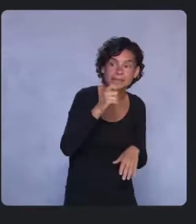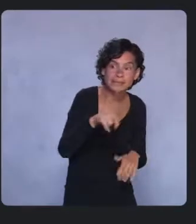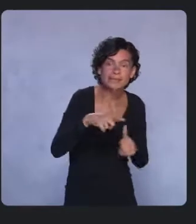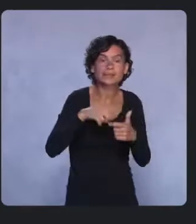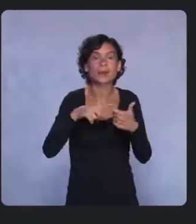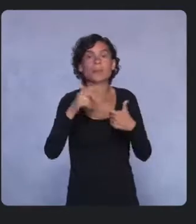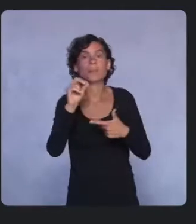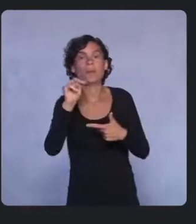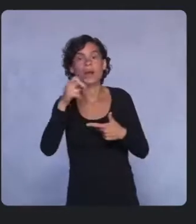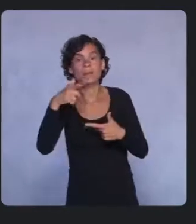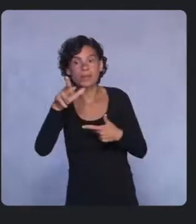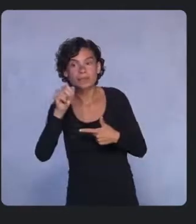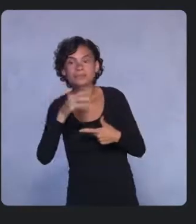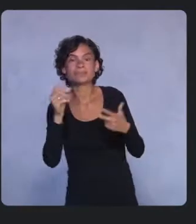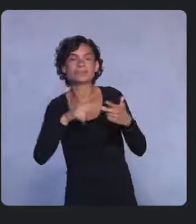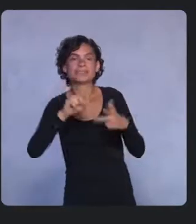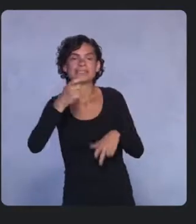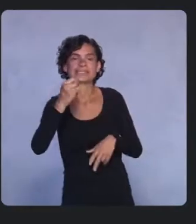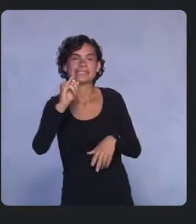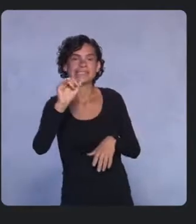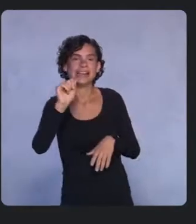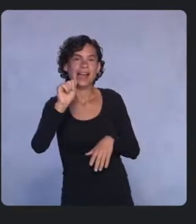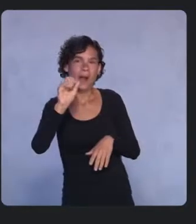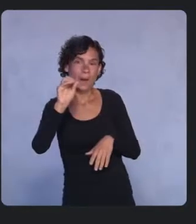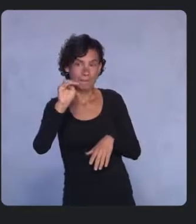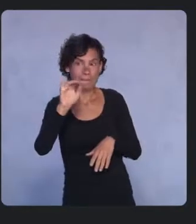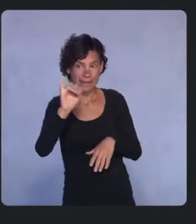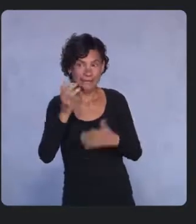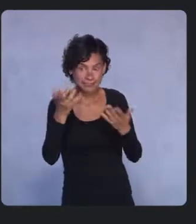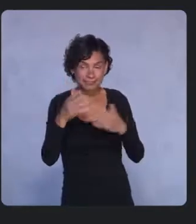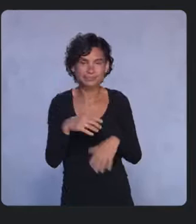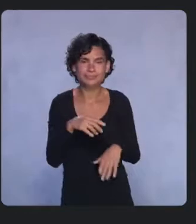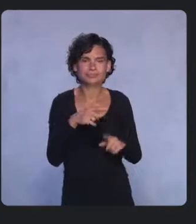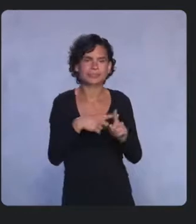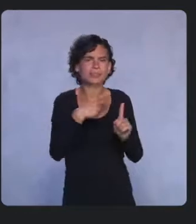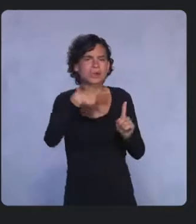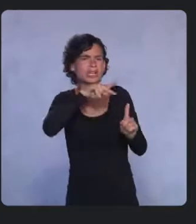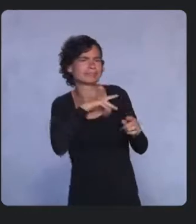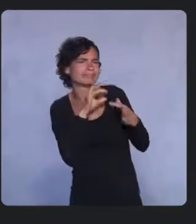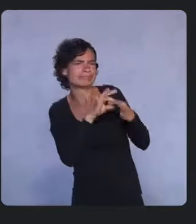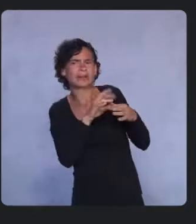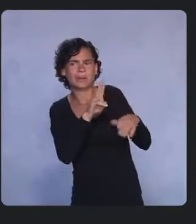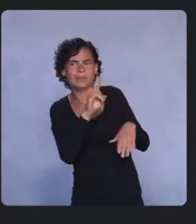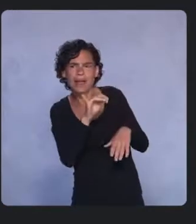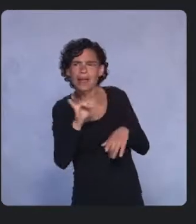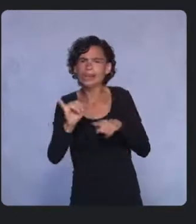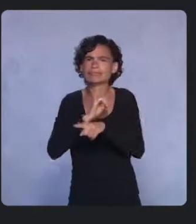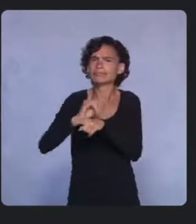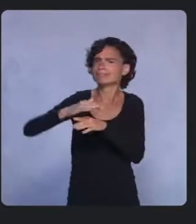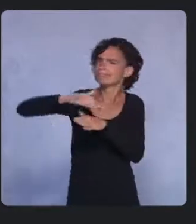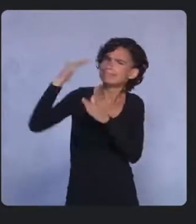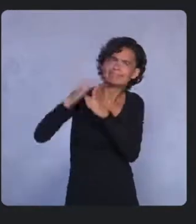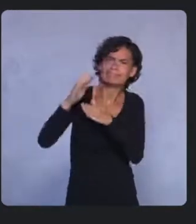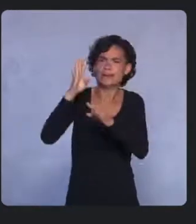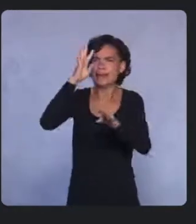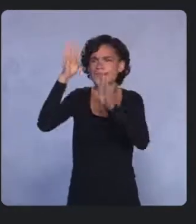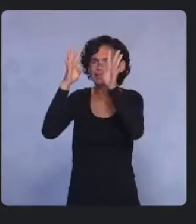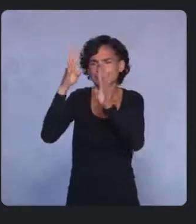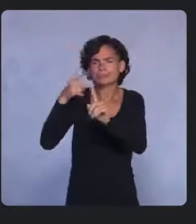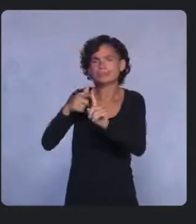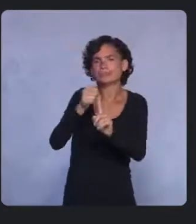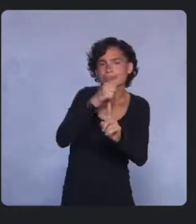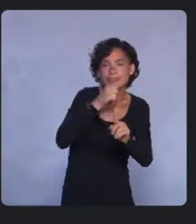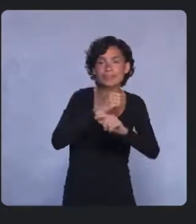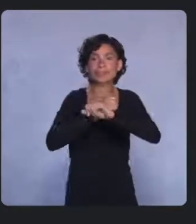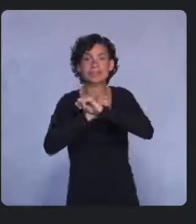Xiaomi. From a personalized UI to industry-leading innovation in privacy and security, and better